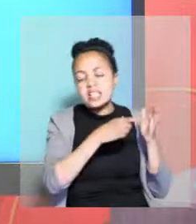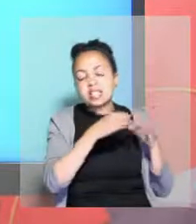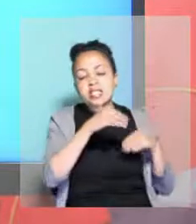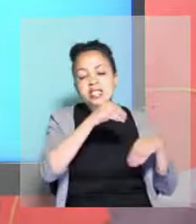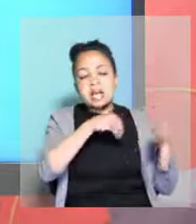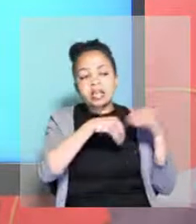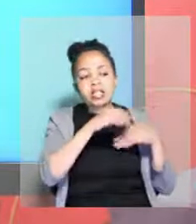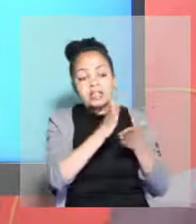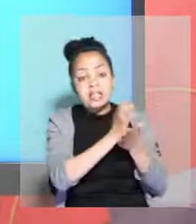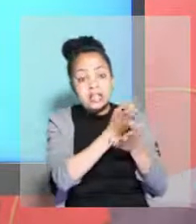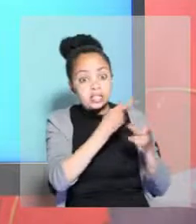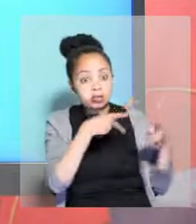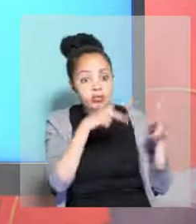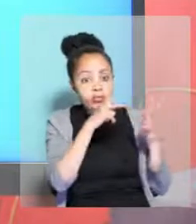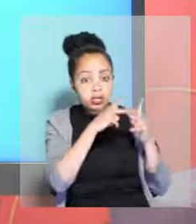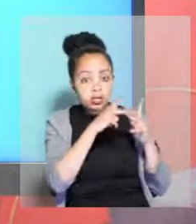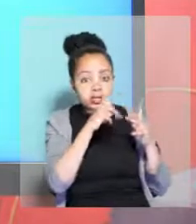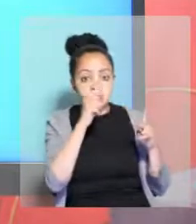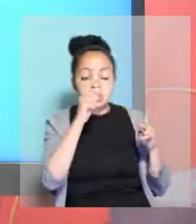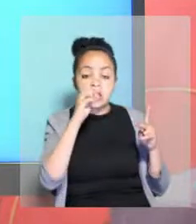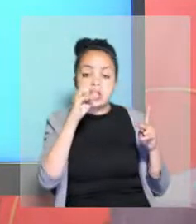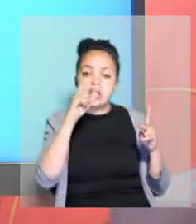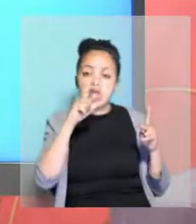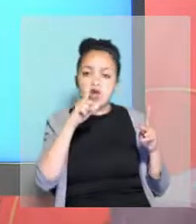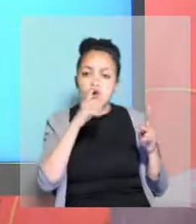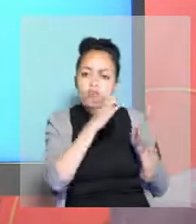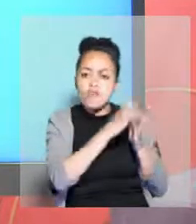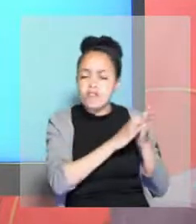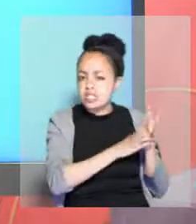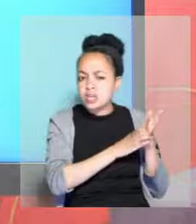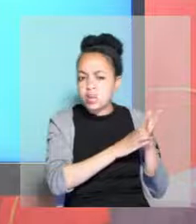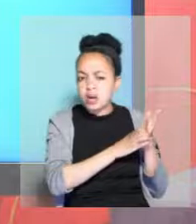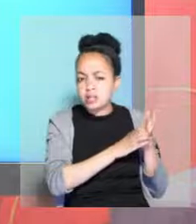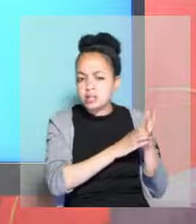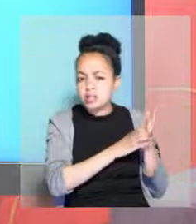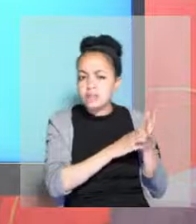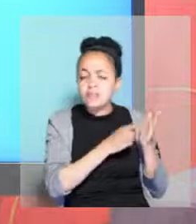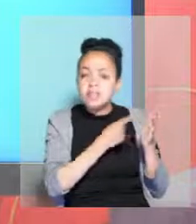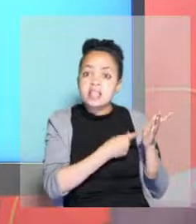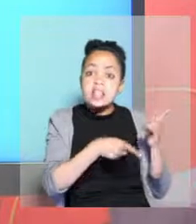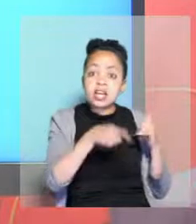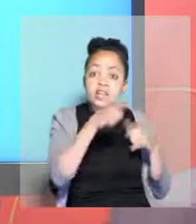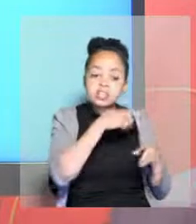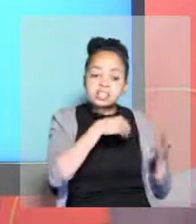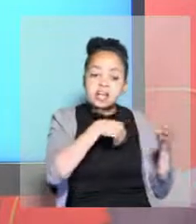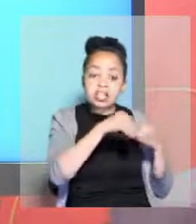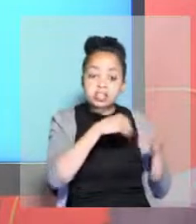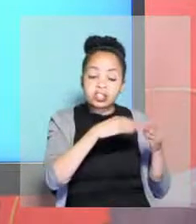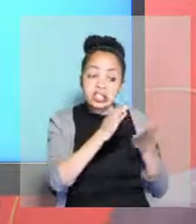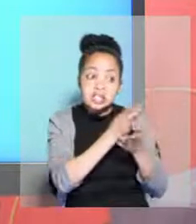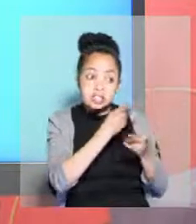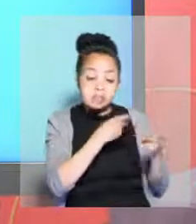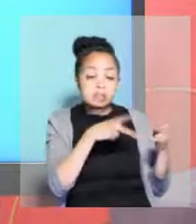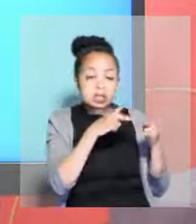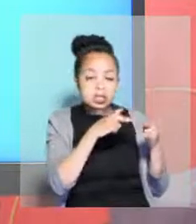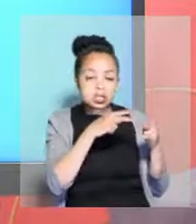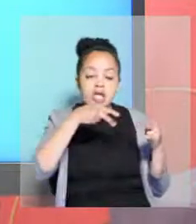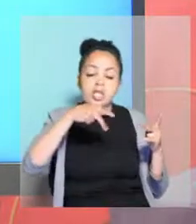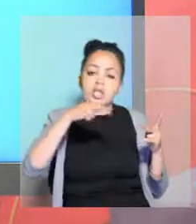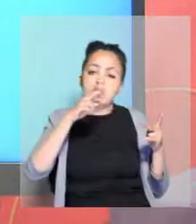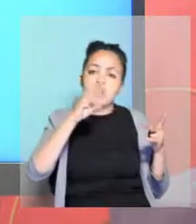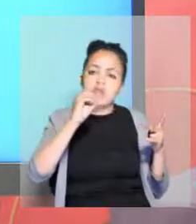activity that takes place during telophase 1 is the reverse to that of the activity that takes place during prophase